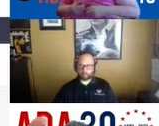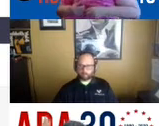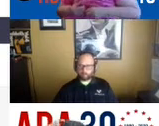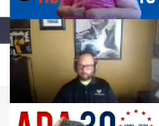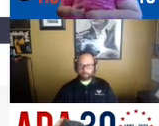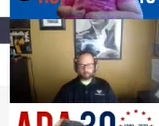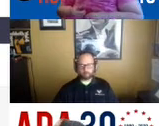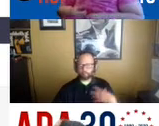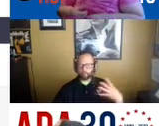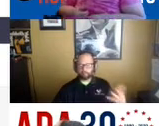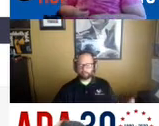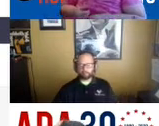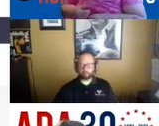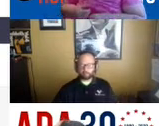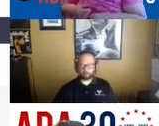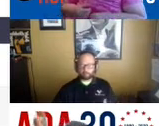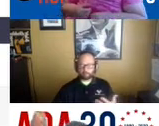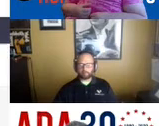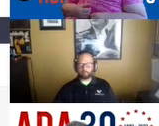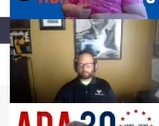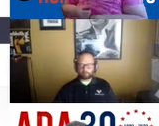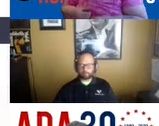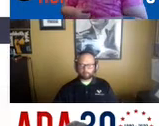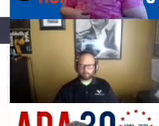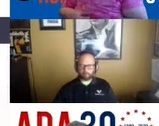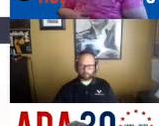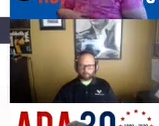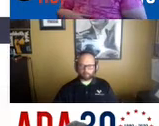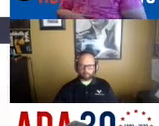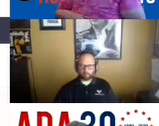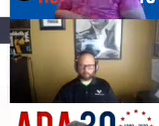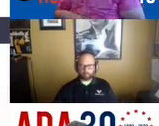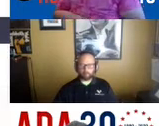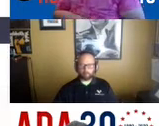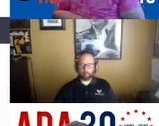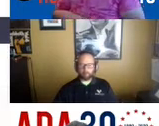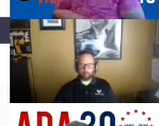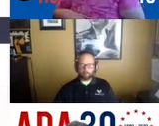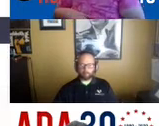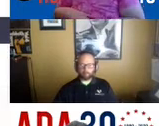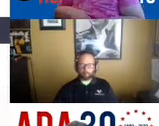plugins for Outlook. So whatever you're looking for, they have quite a bit here.